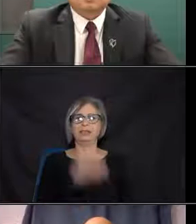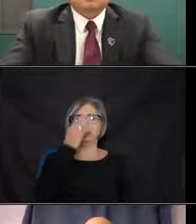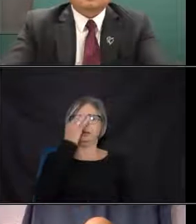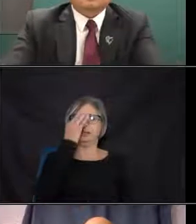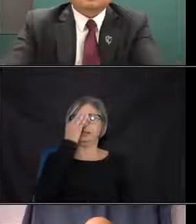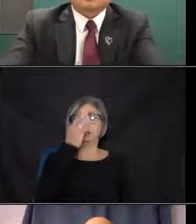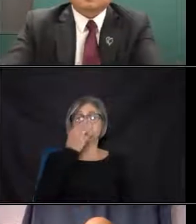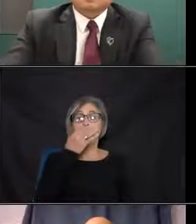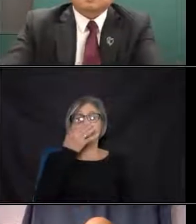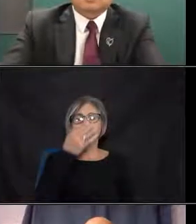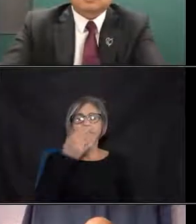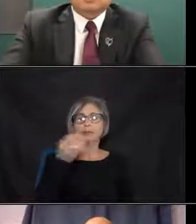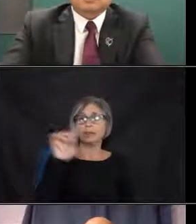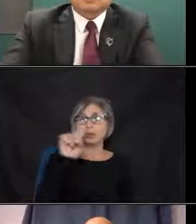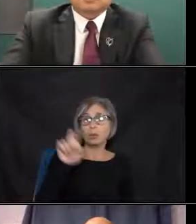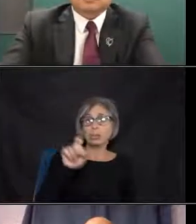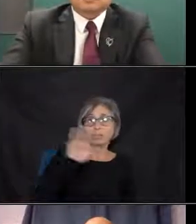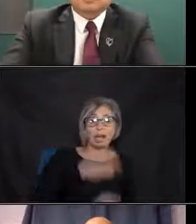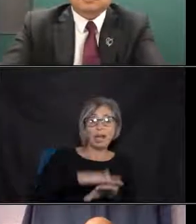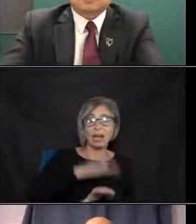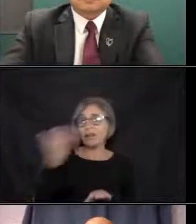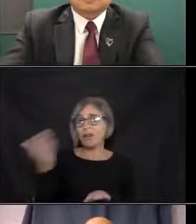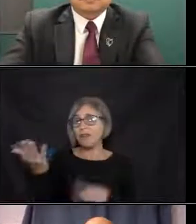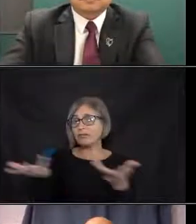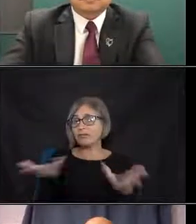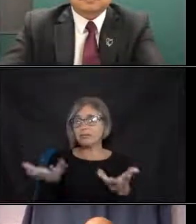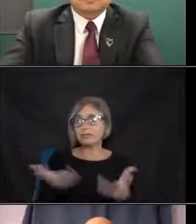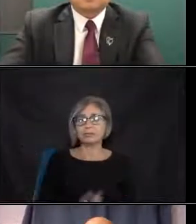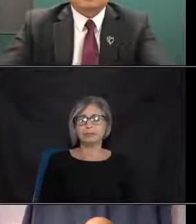Oh, you know, it's flashing back on and off.